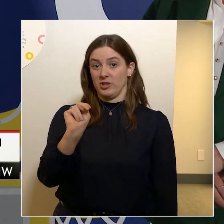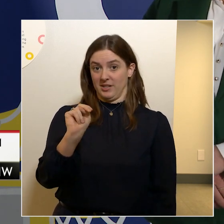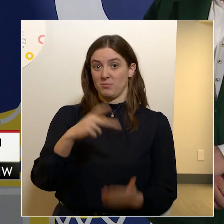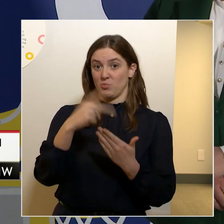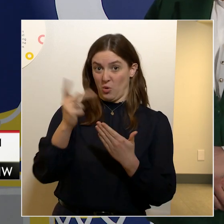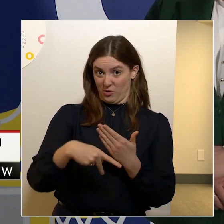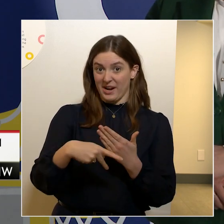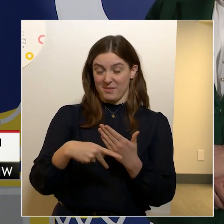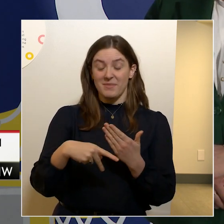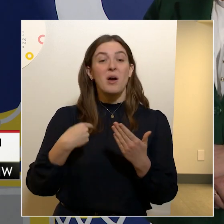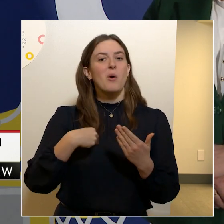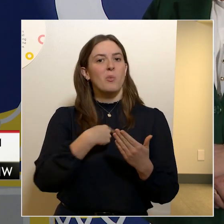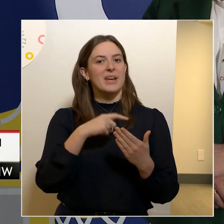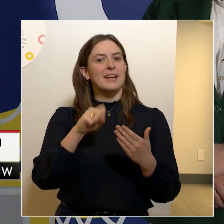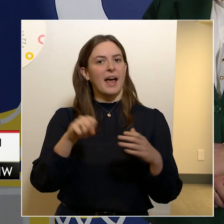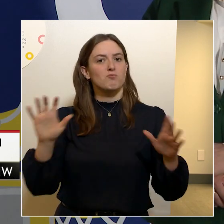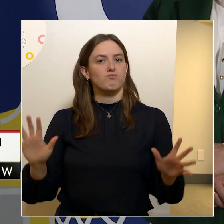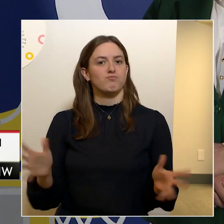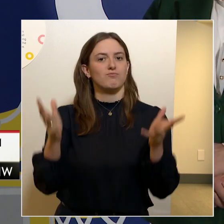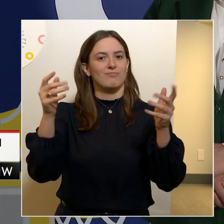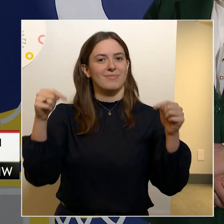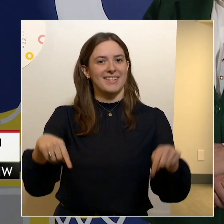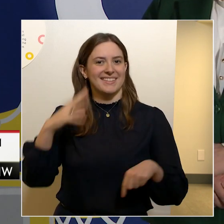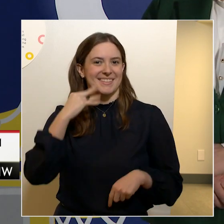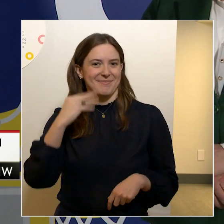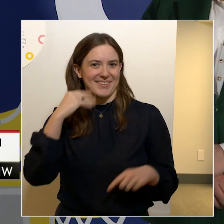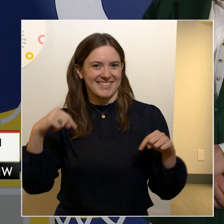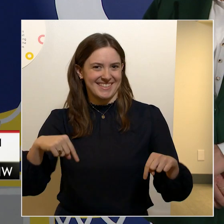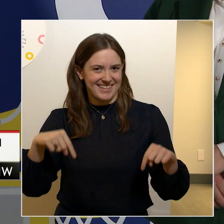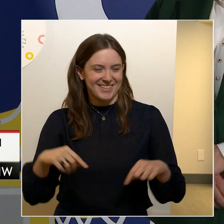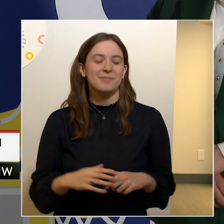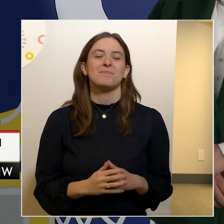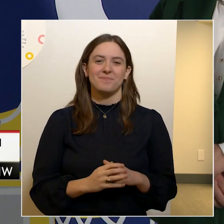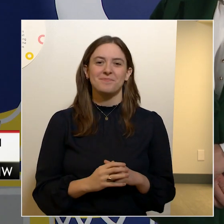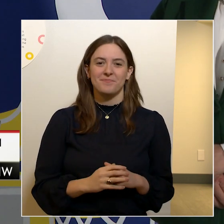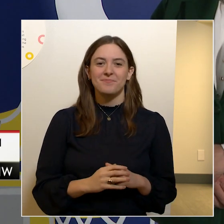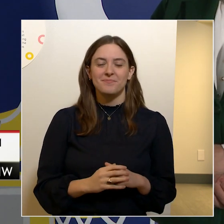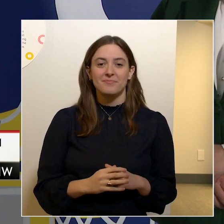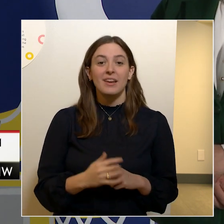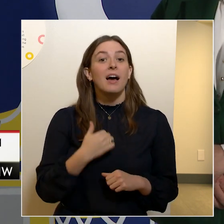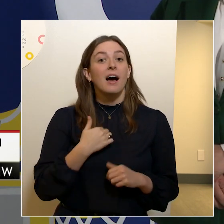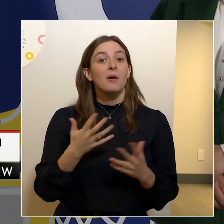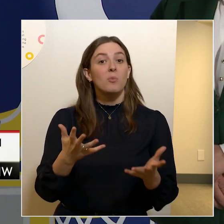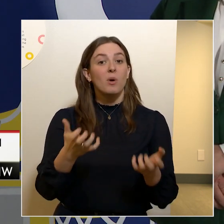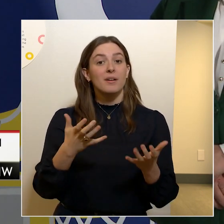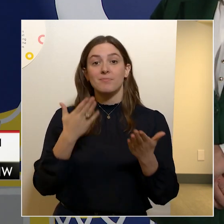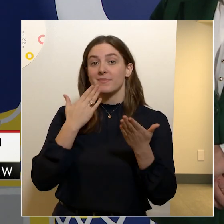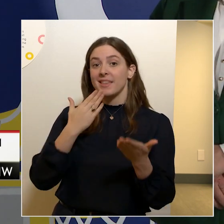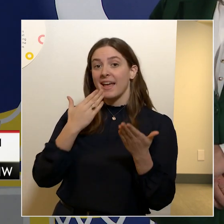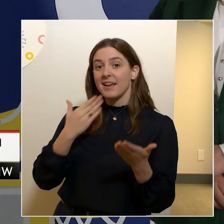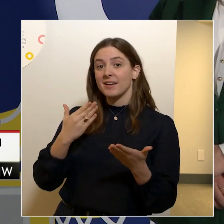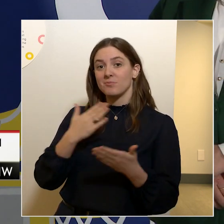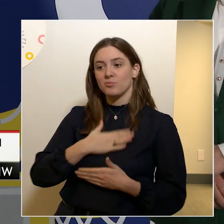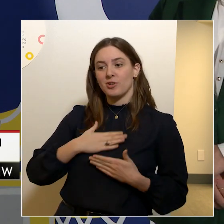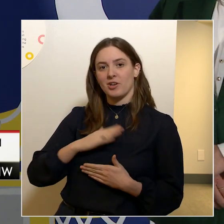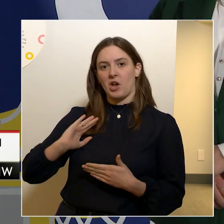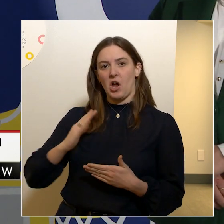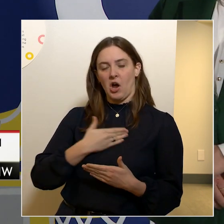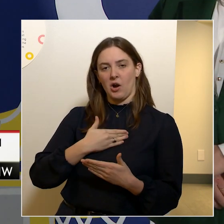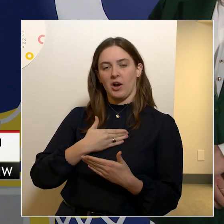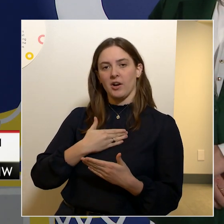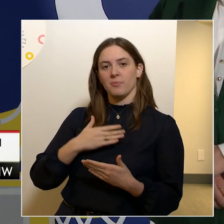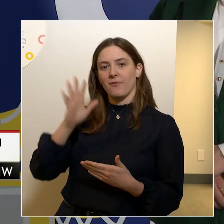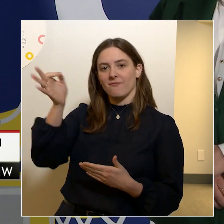to uplift some of these fantastic experiences. So I also want to thank and appreciate our federal partners